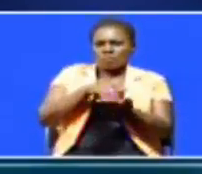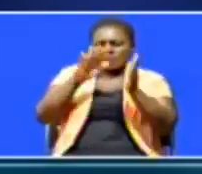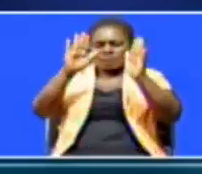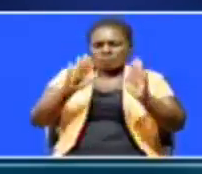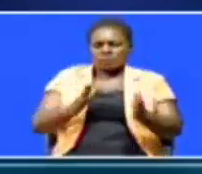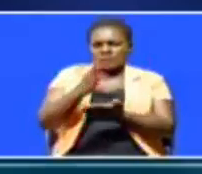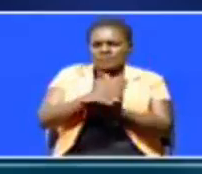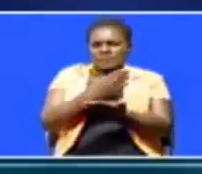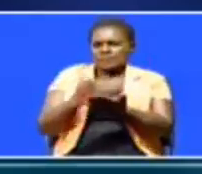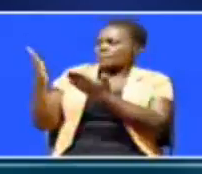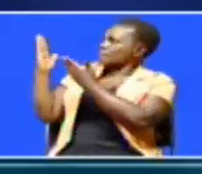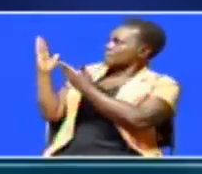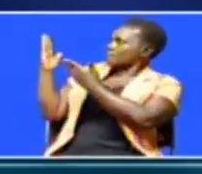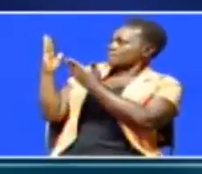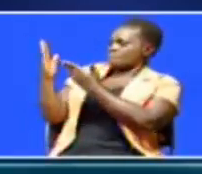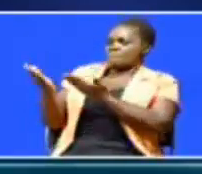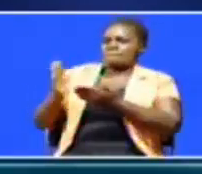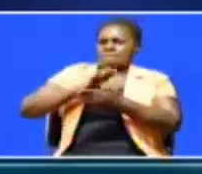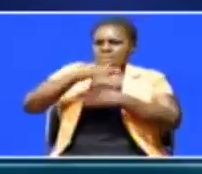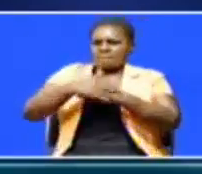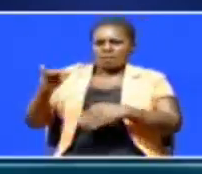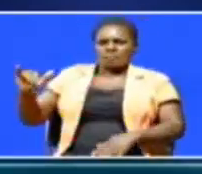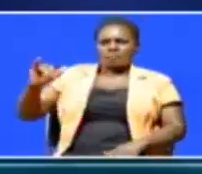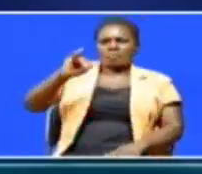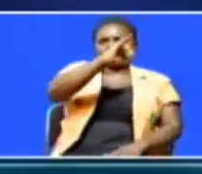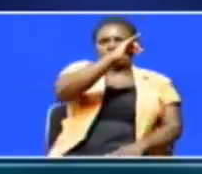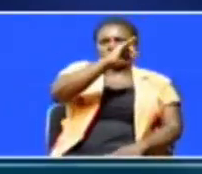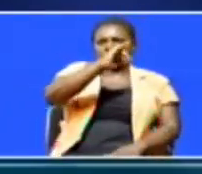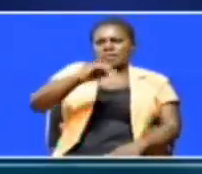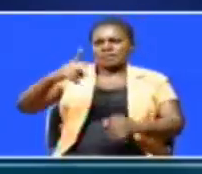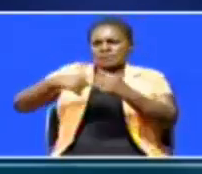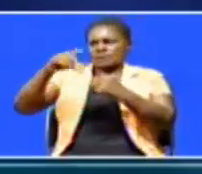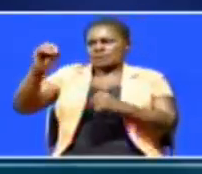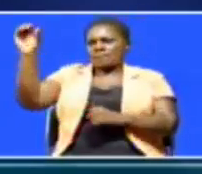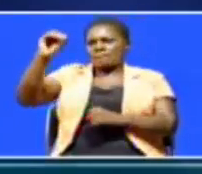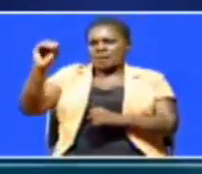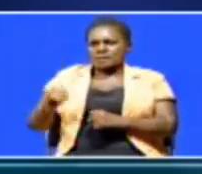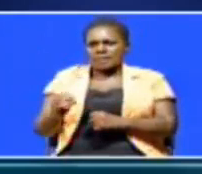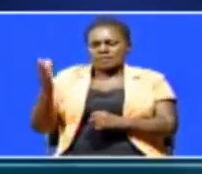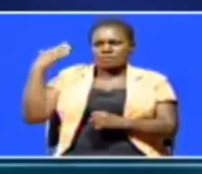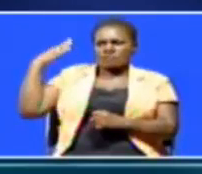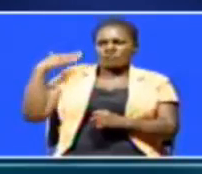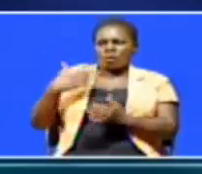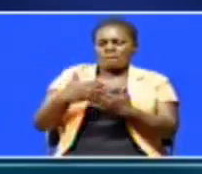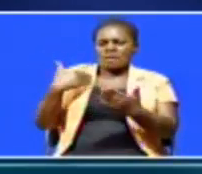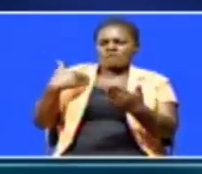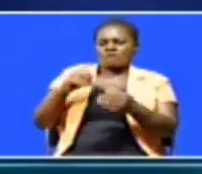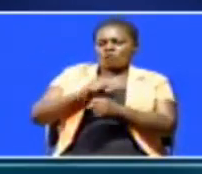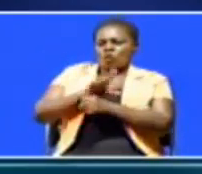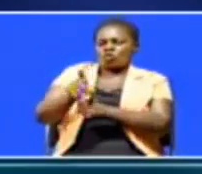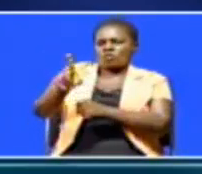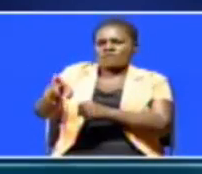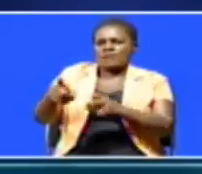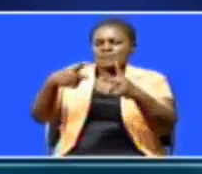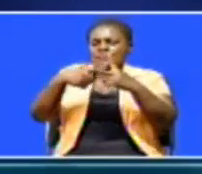as horticulture are on the rebound, with export volumes now standing at 60% of what they were before the onset of the